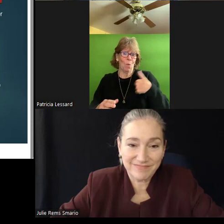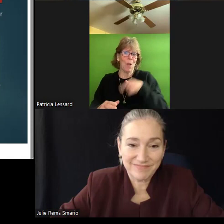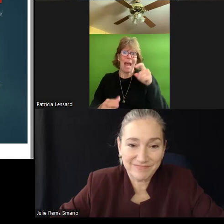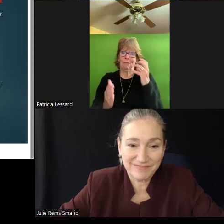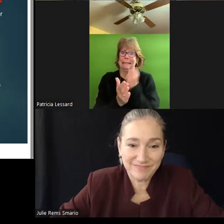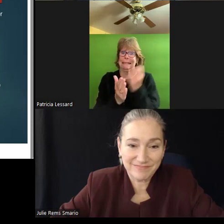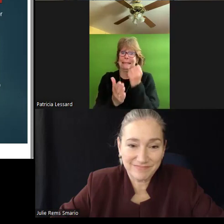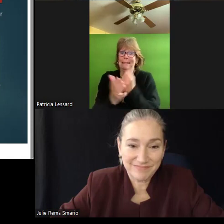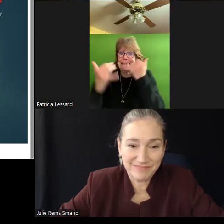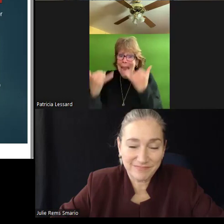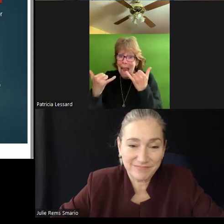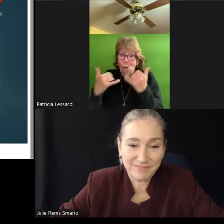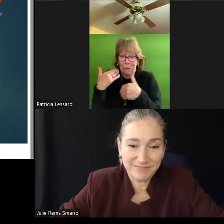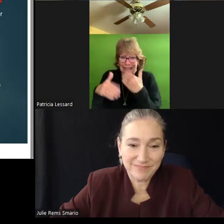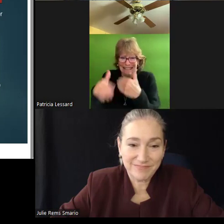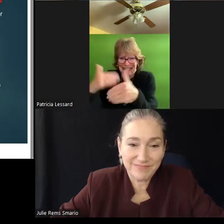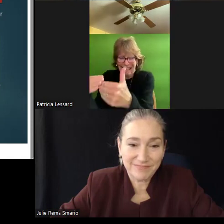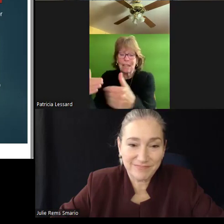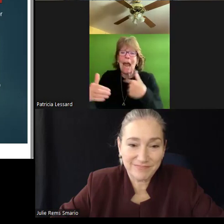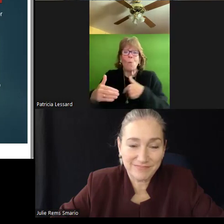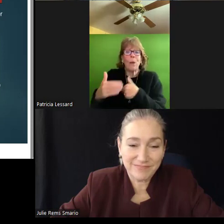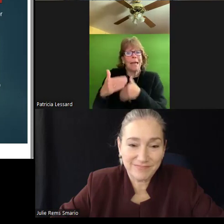it has to be impossible to go backwards.